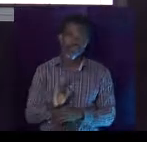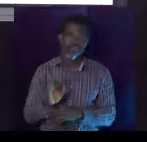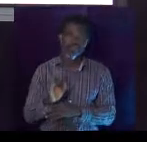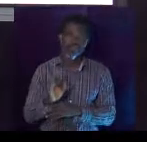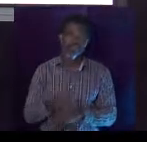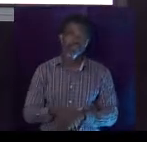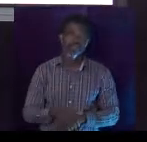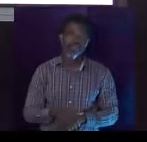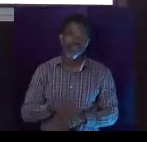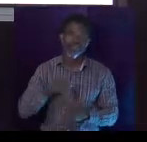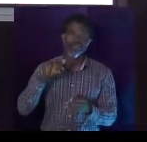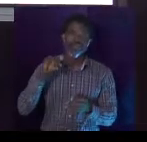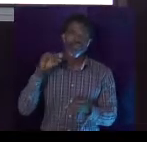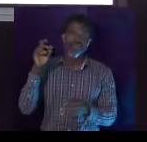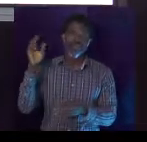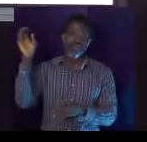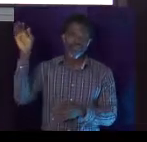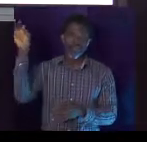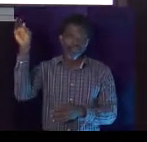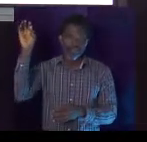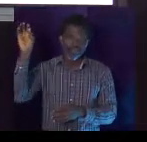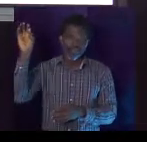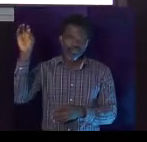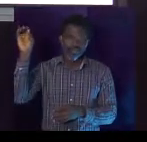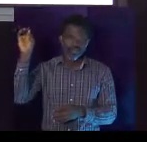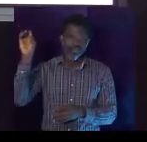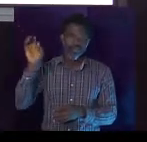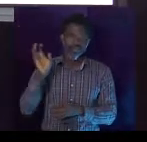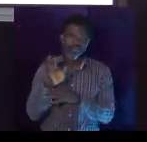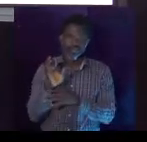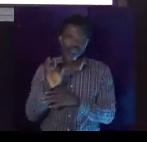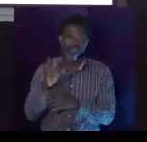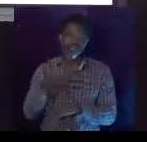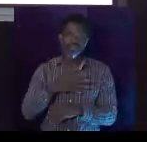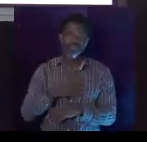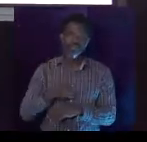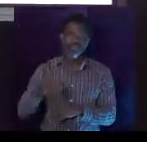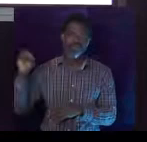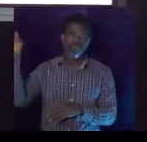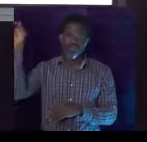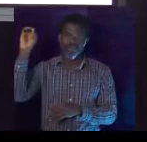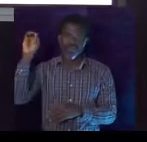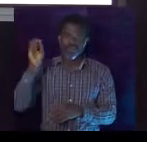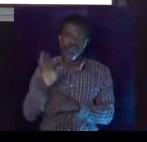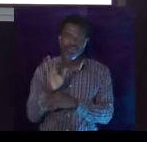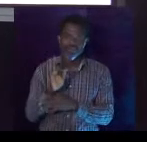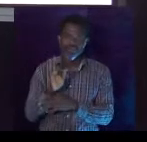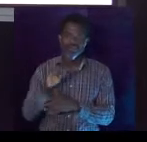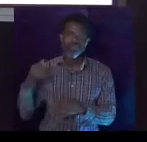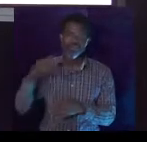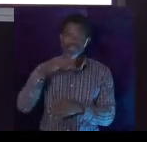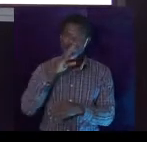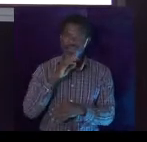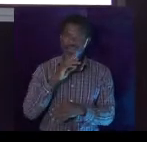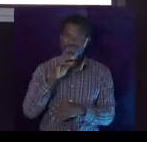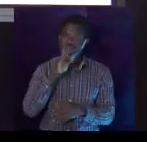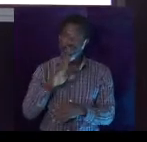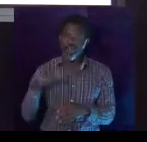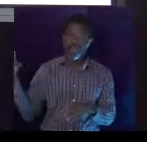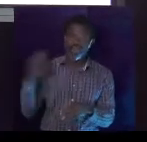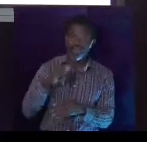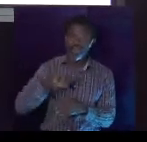Now, degrees Celsius, degrees Fahrenheit, are they the same thing? Well, let's see. If we study this